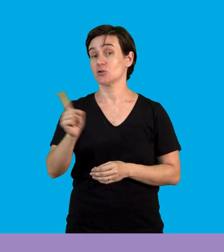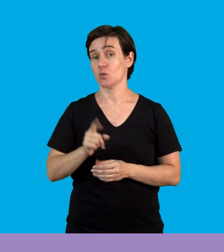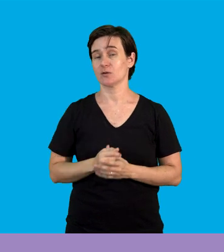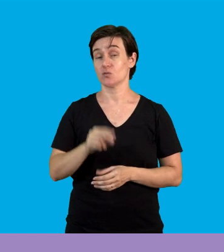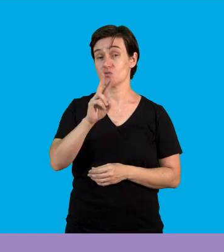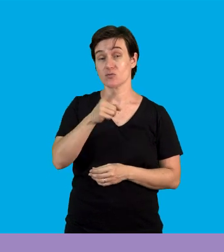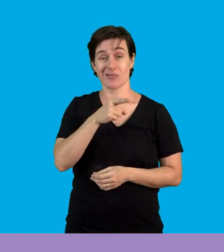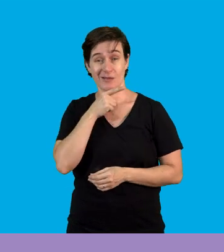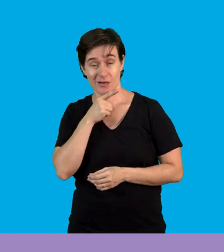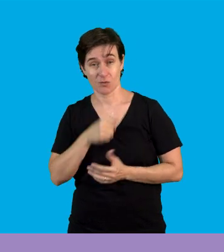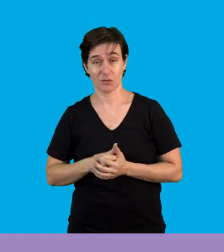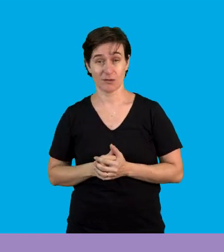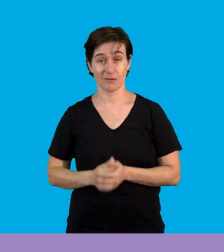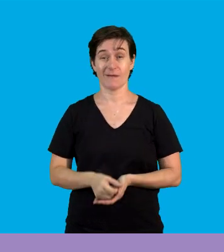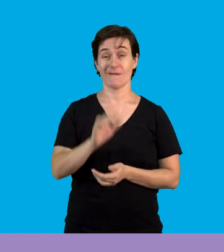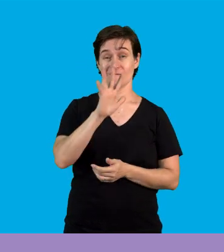answer of